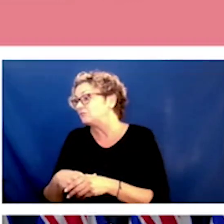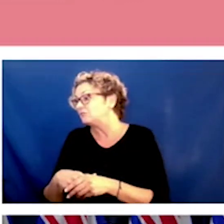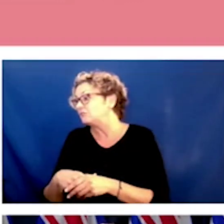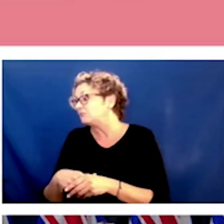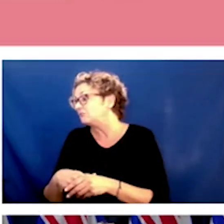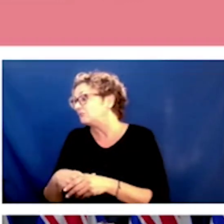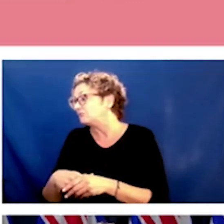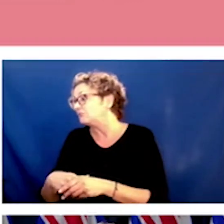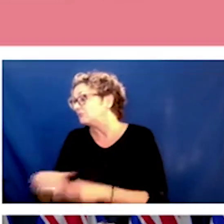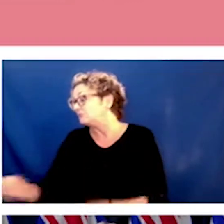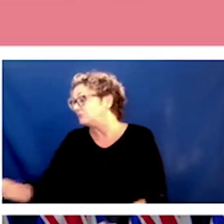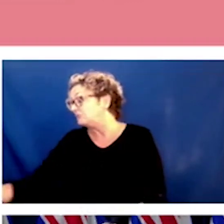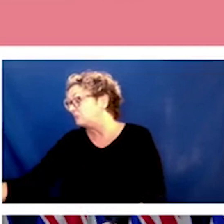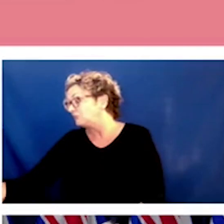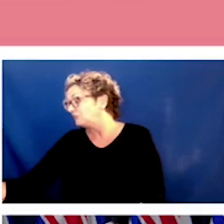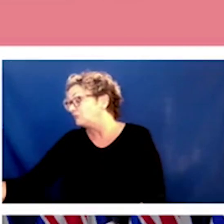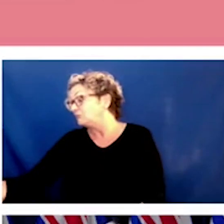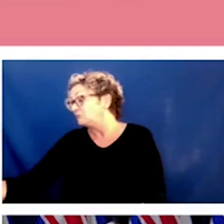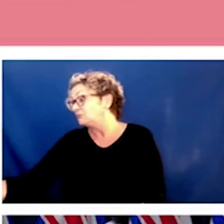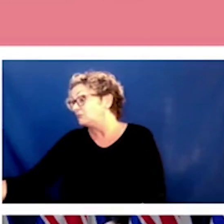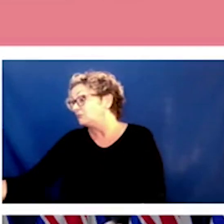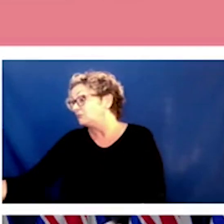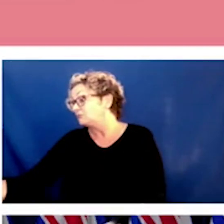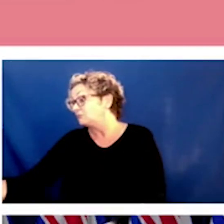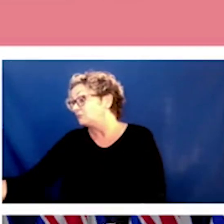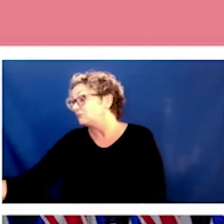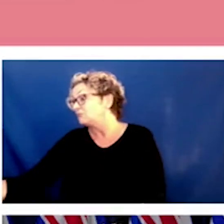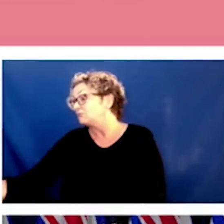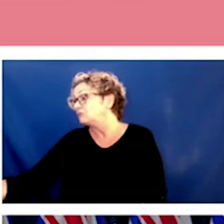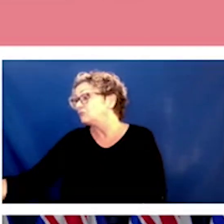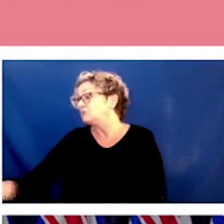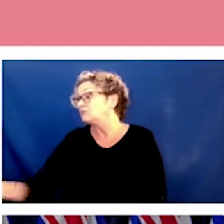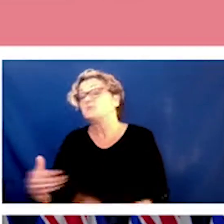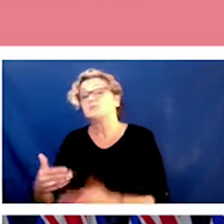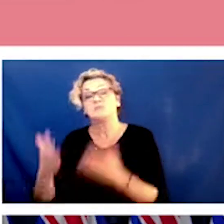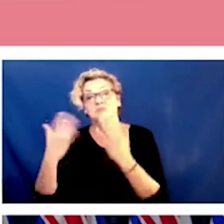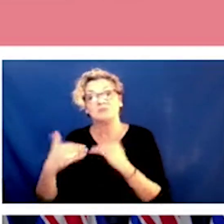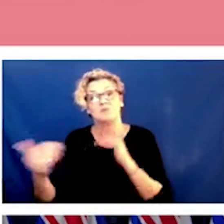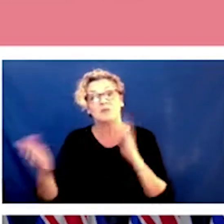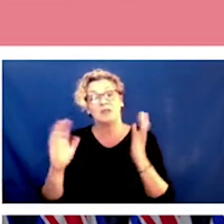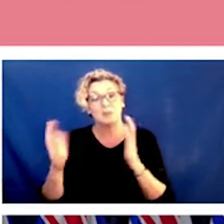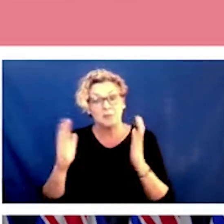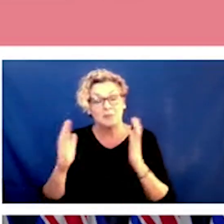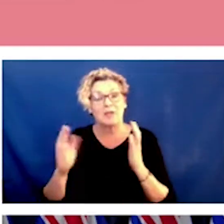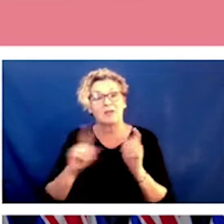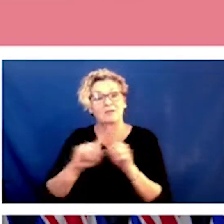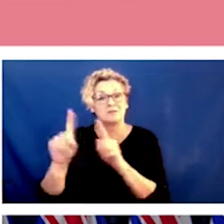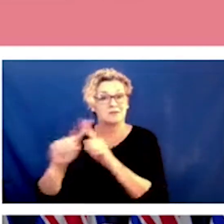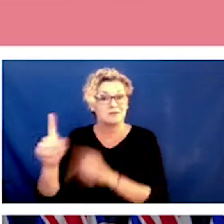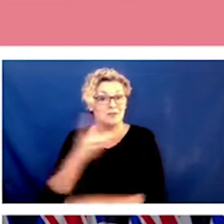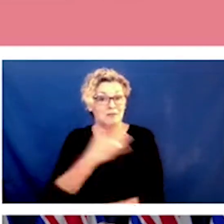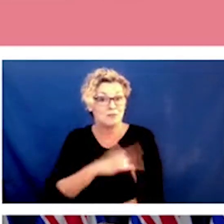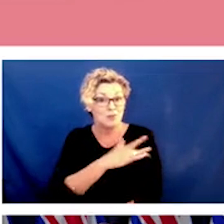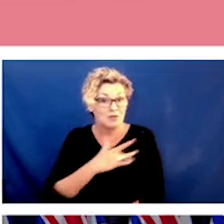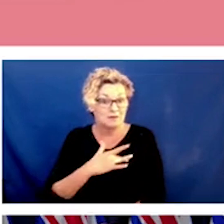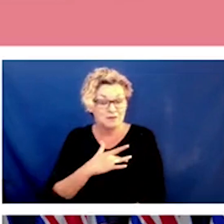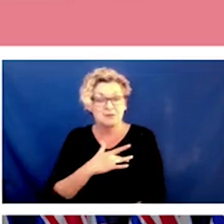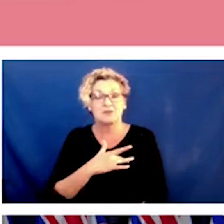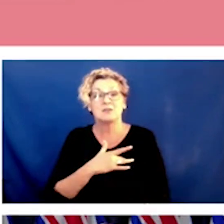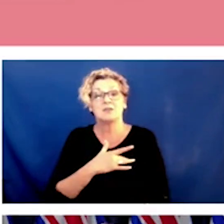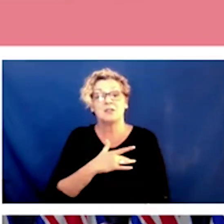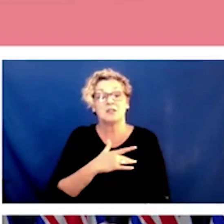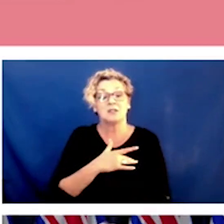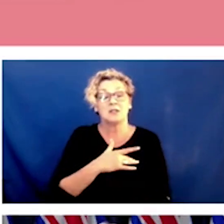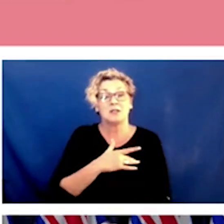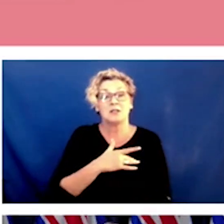as we can see, we're keeping our curve flat and low compared to many other places. But we are not